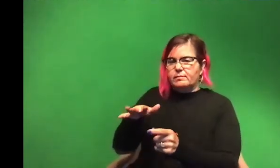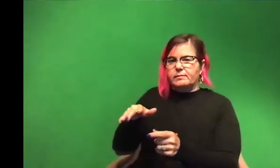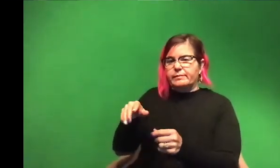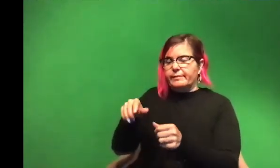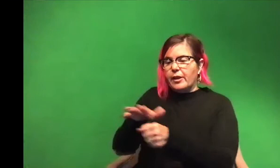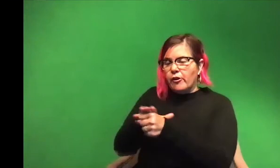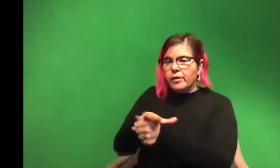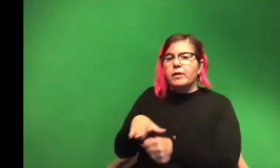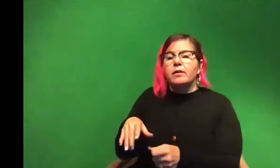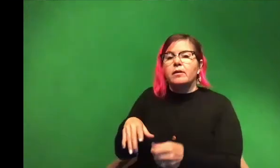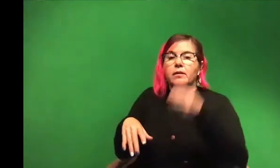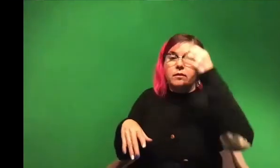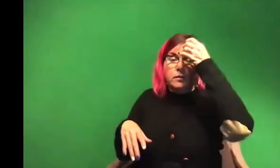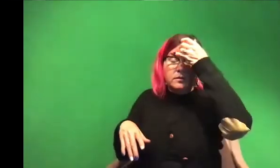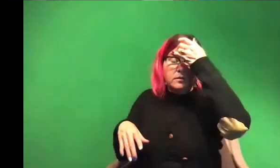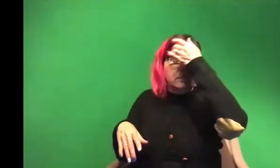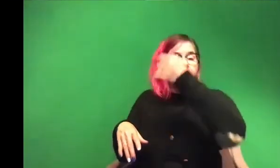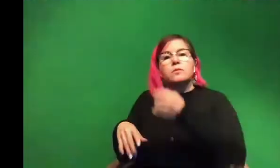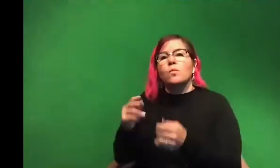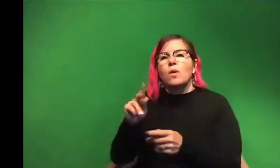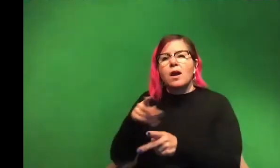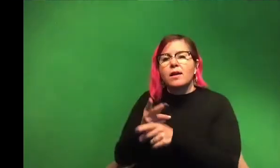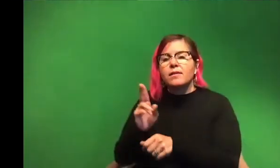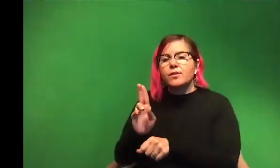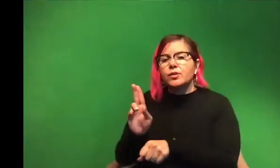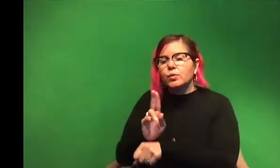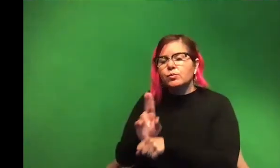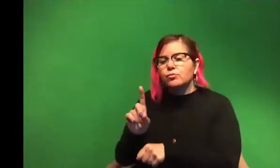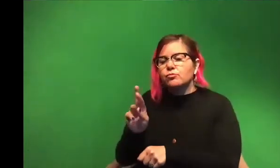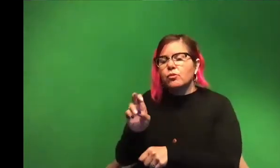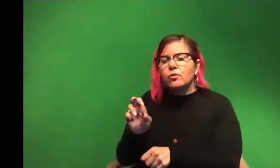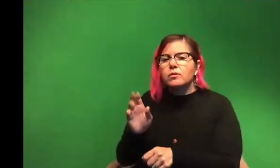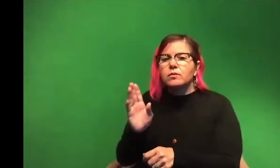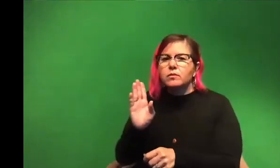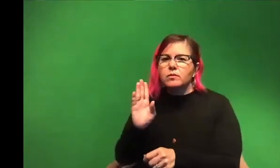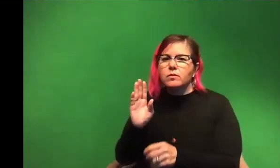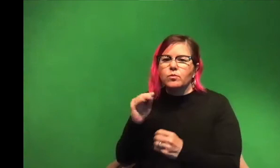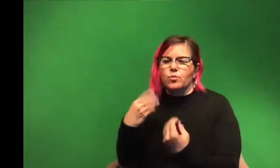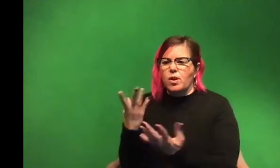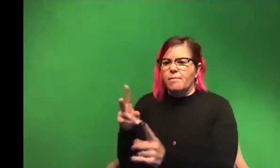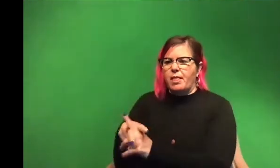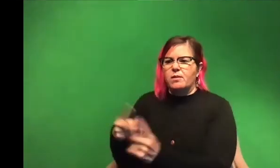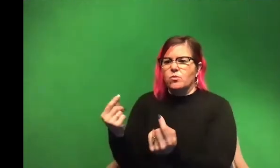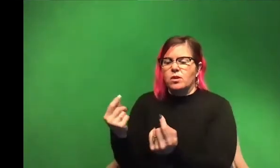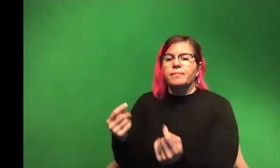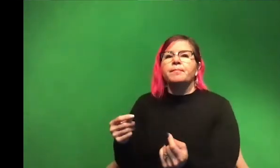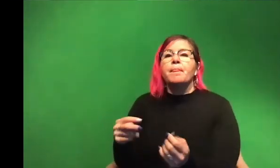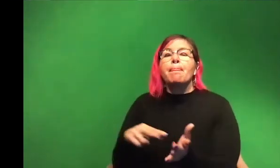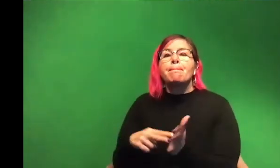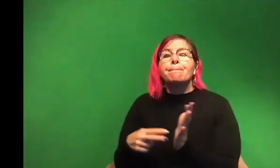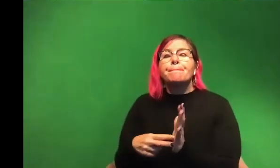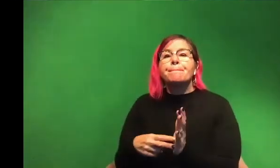or what kind of use the drone might serve in that purpose. So what that means is